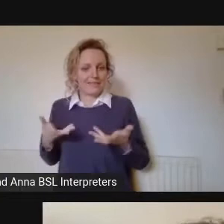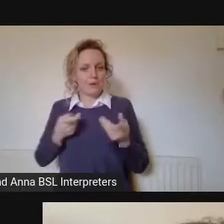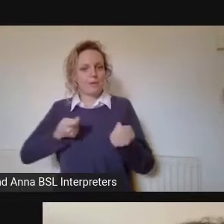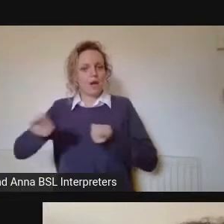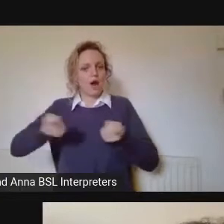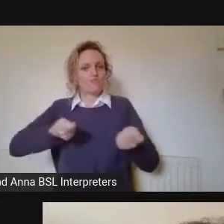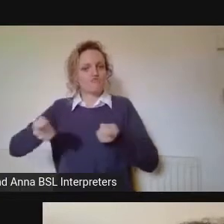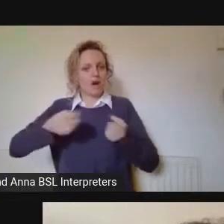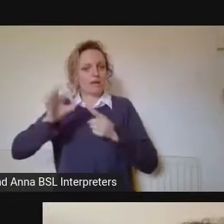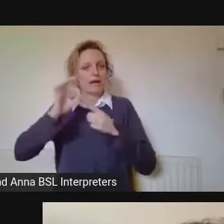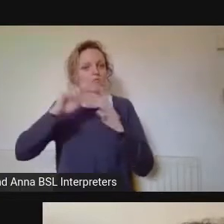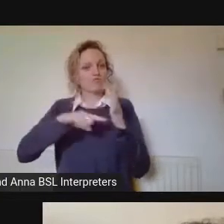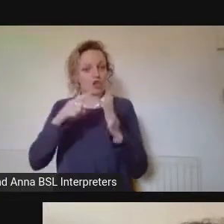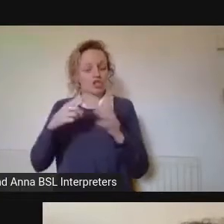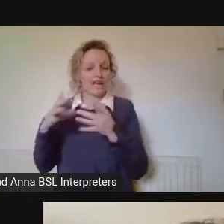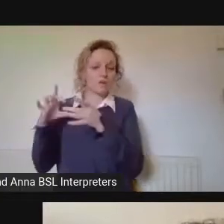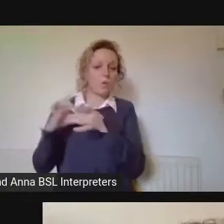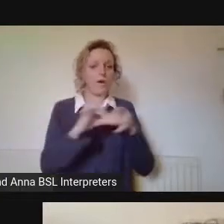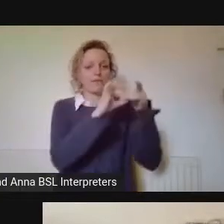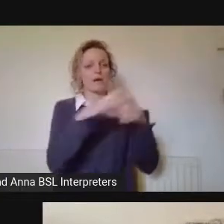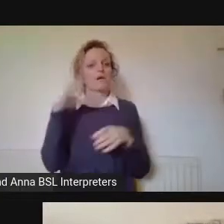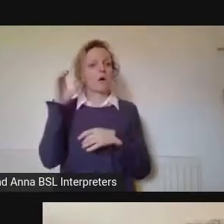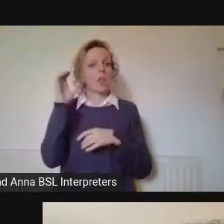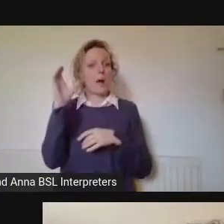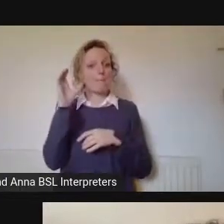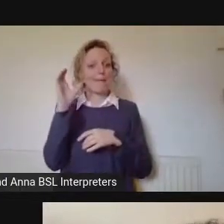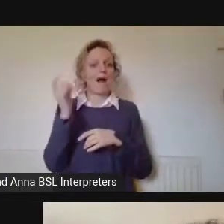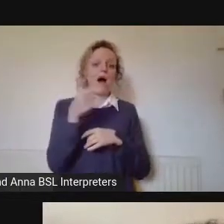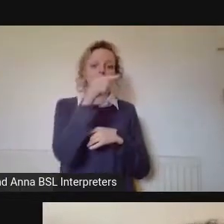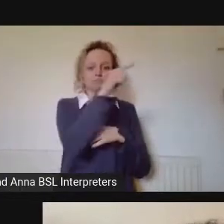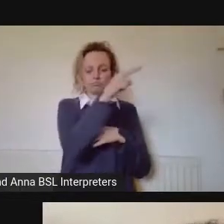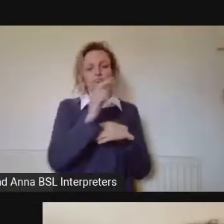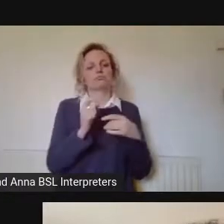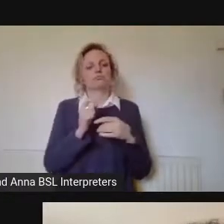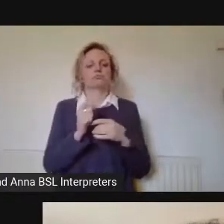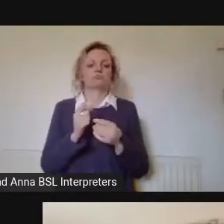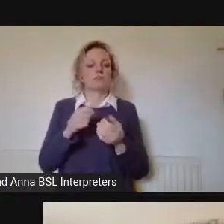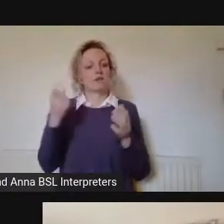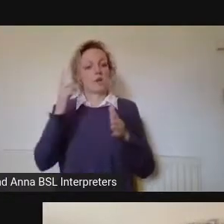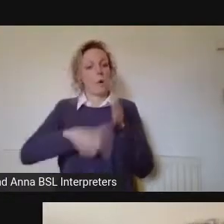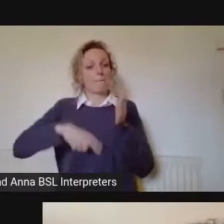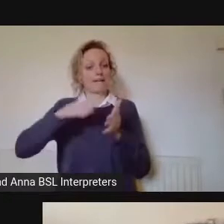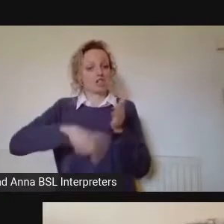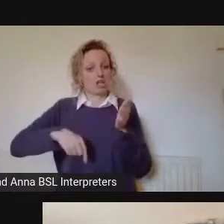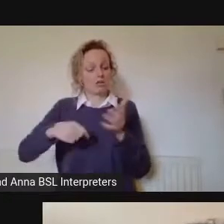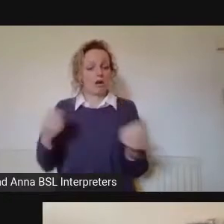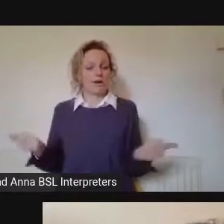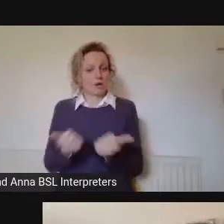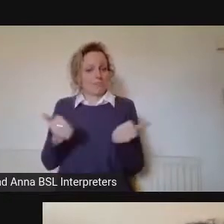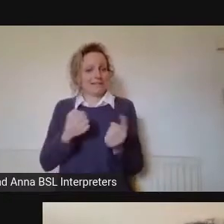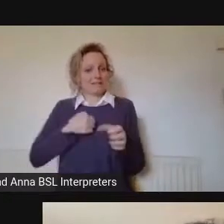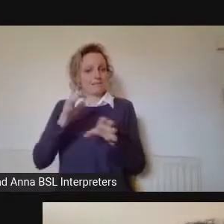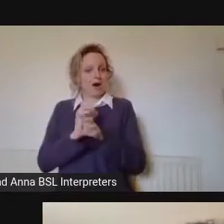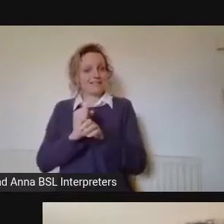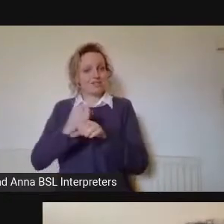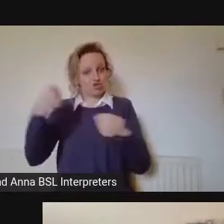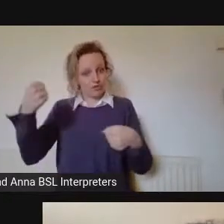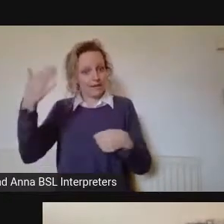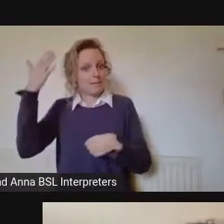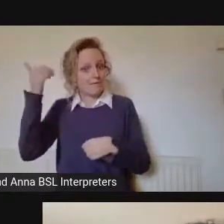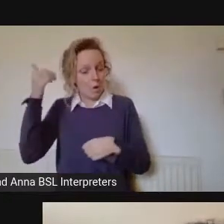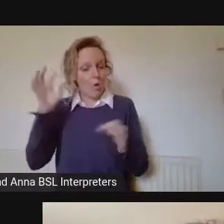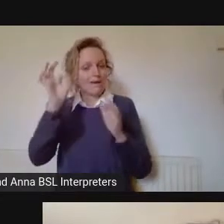with the Columbian Truth Commission. I completed my PhD at Goldsmiths in 2019 at the Center for Research